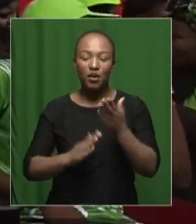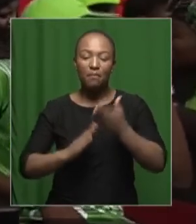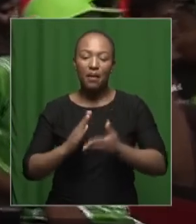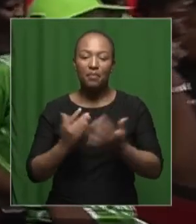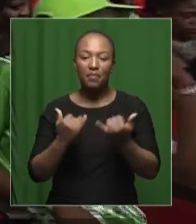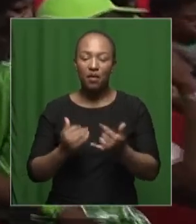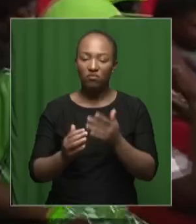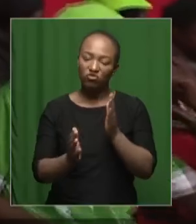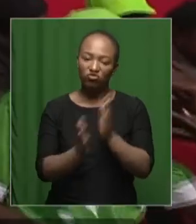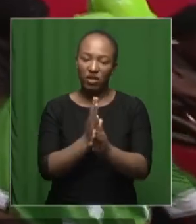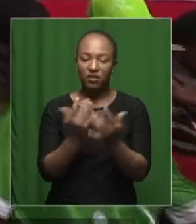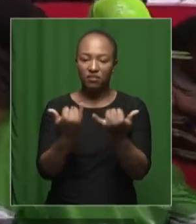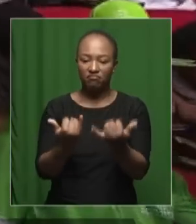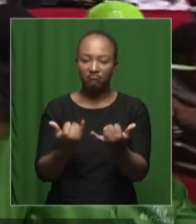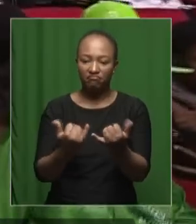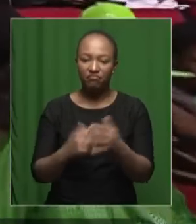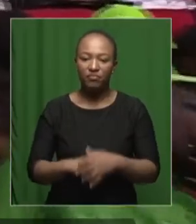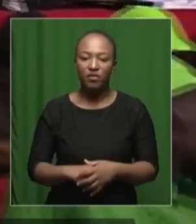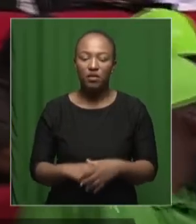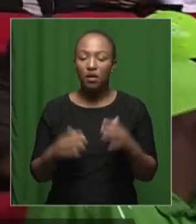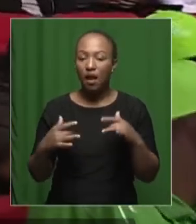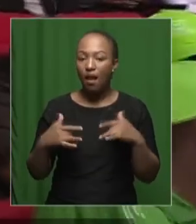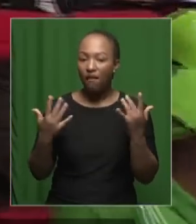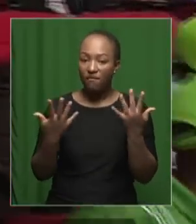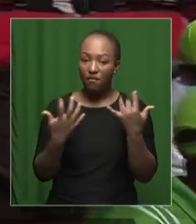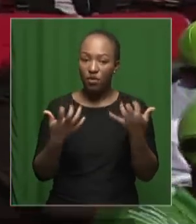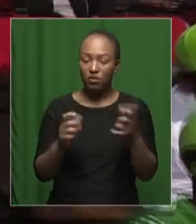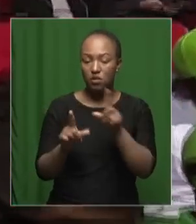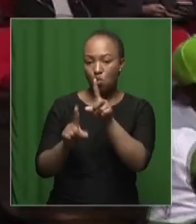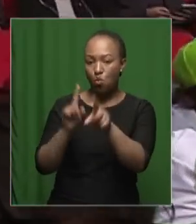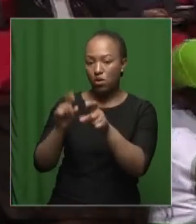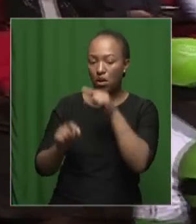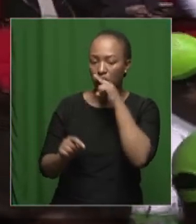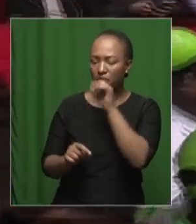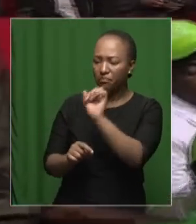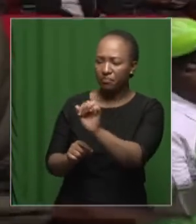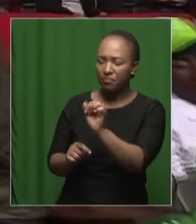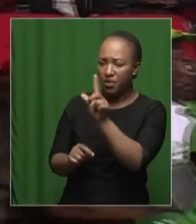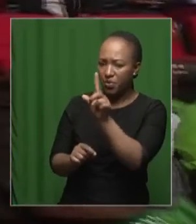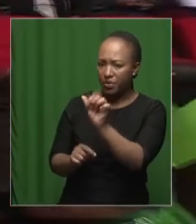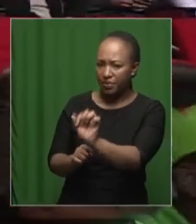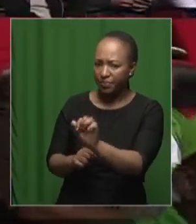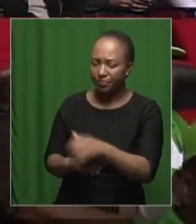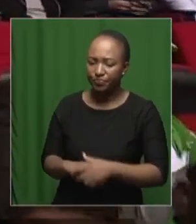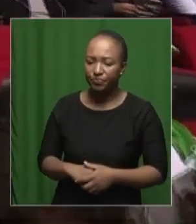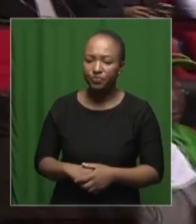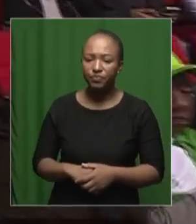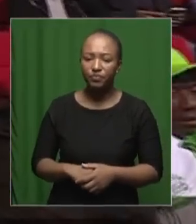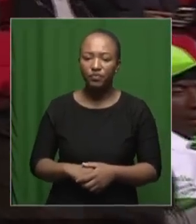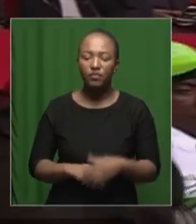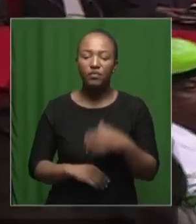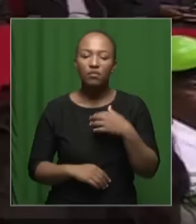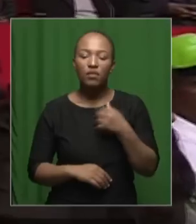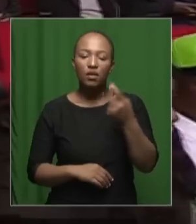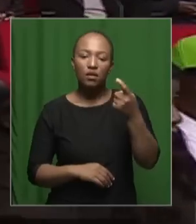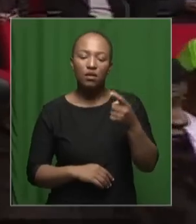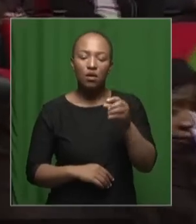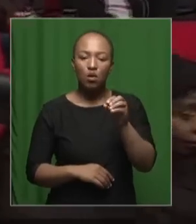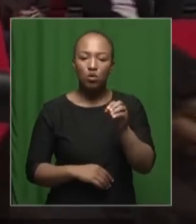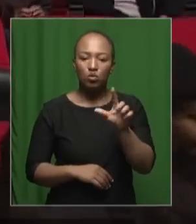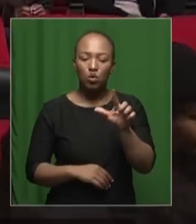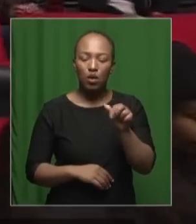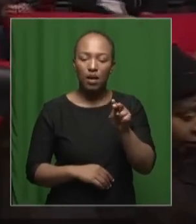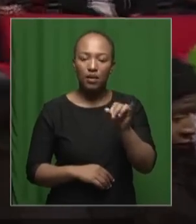straight into it with regards to our live audience and their questions. Your name and your questions, sir. You're speaking to Xolani Ngala, student